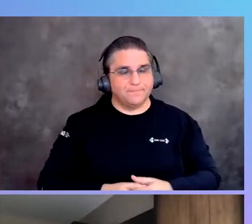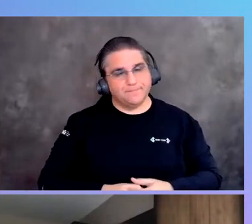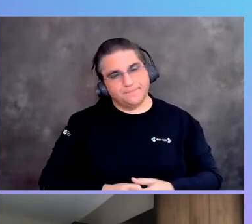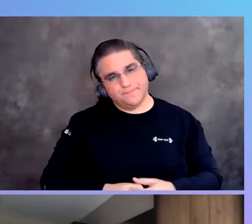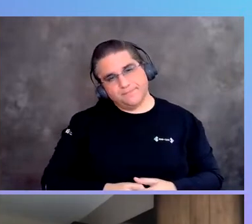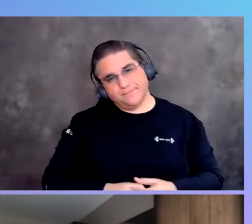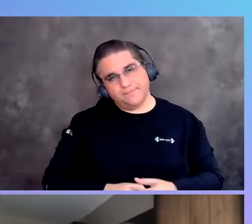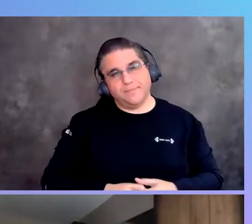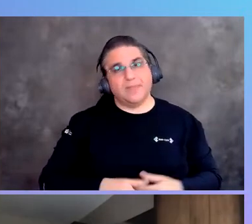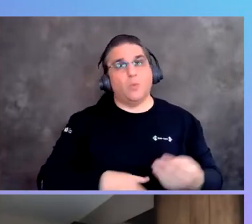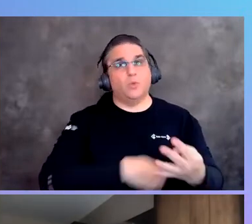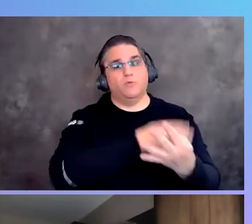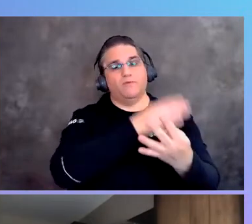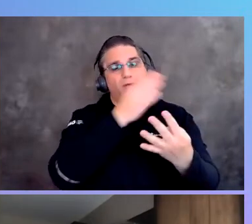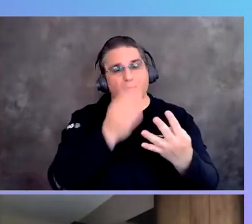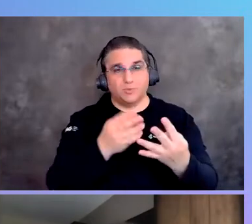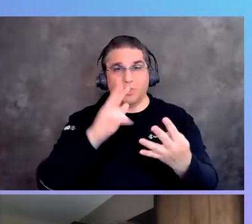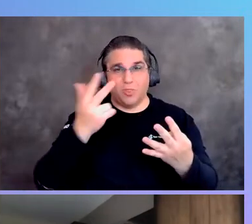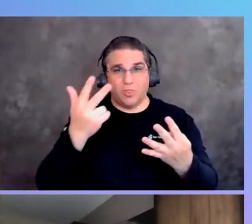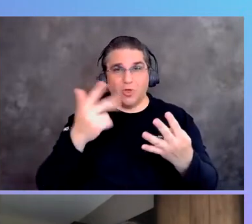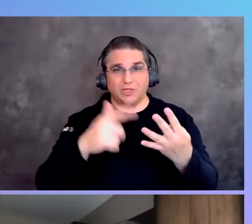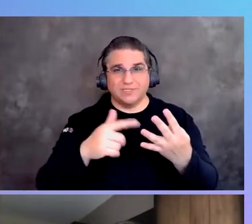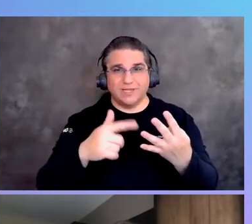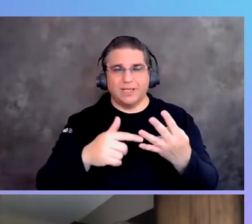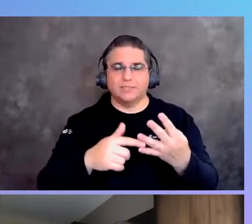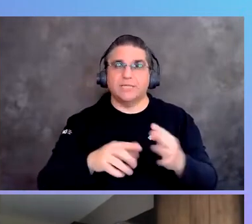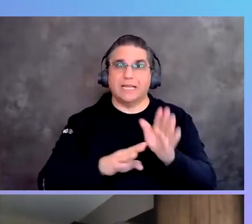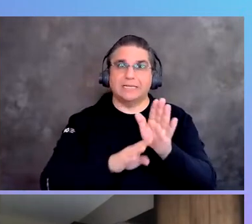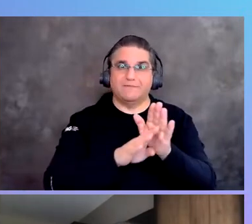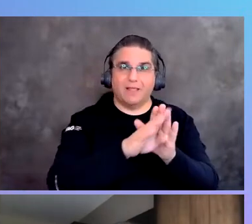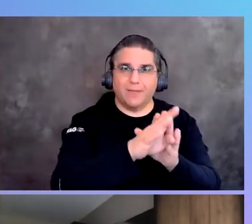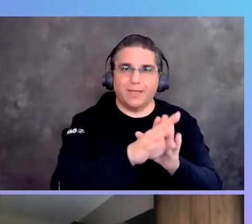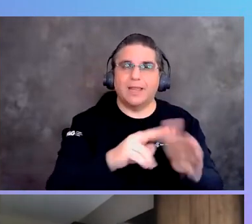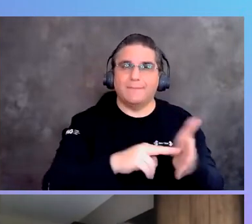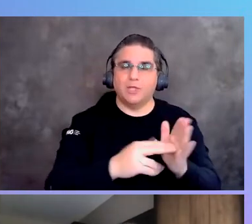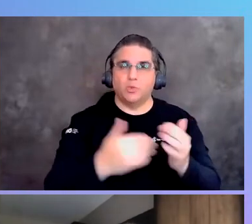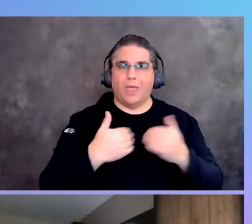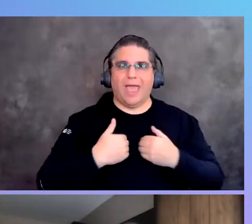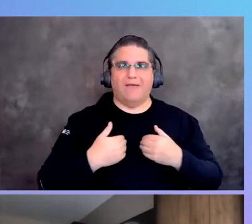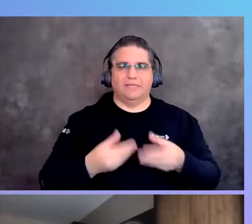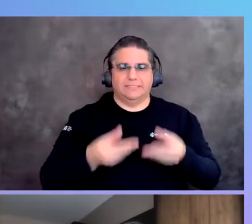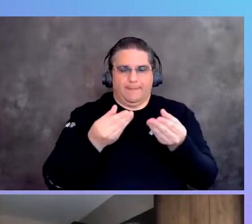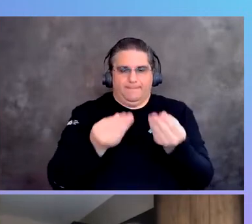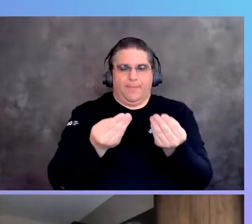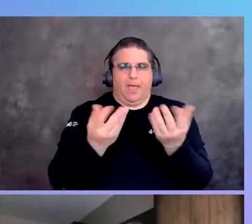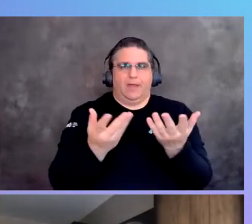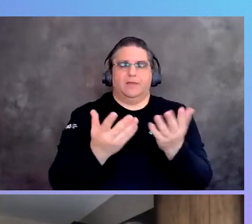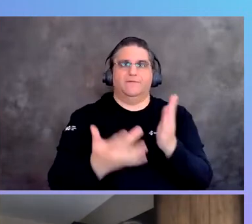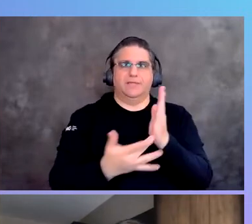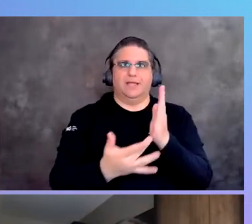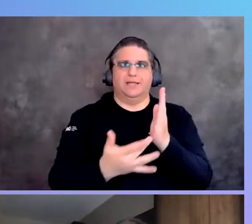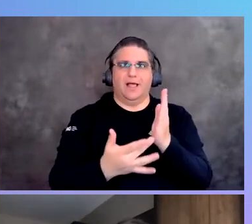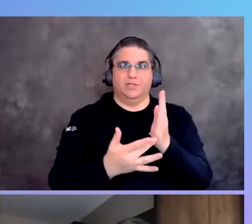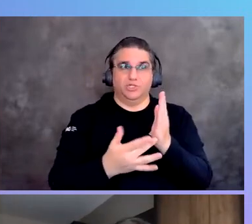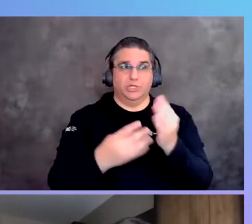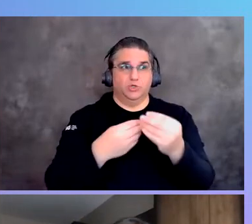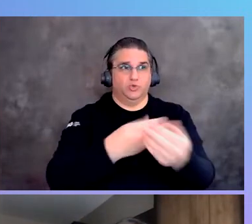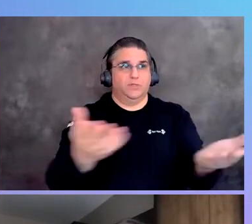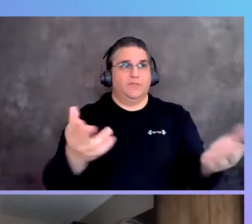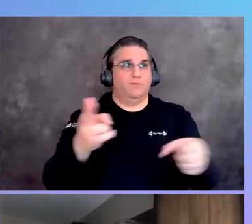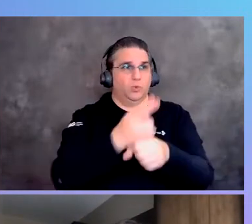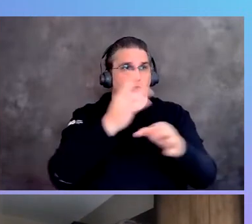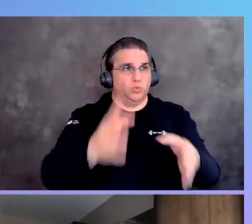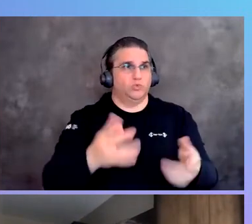When you shift into development and you have something tangible that assistive technology users can interact with within your